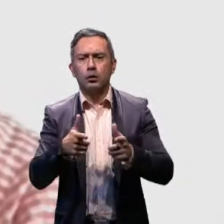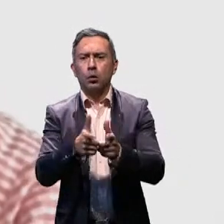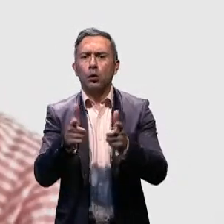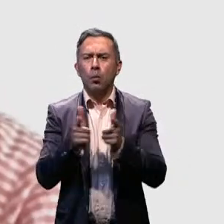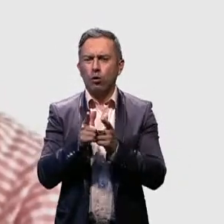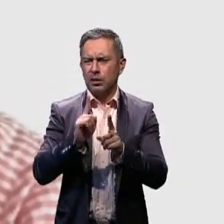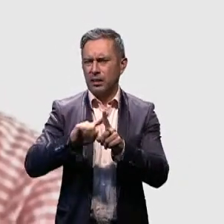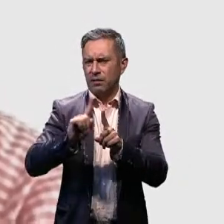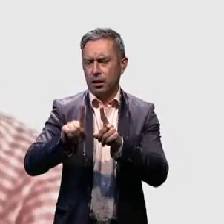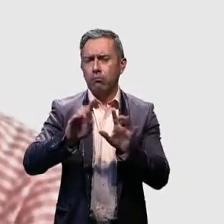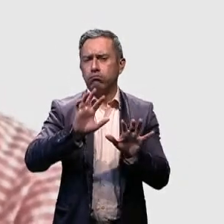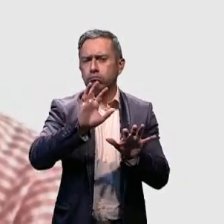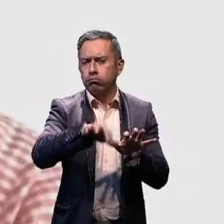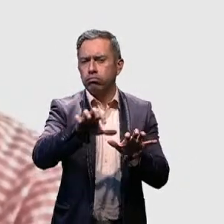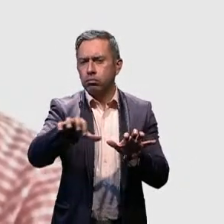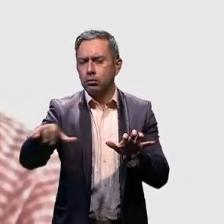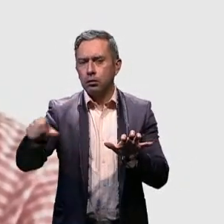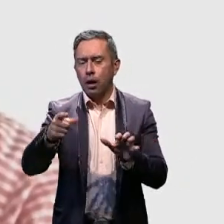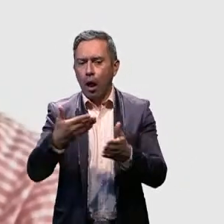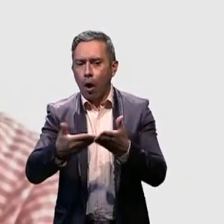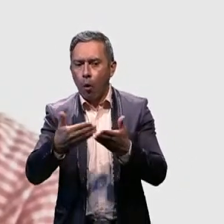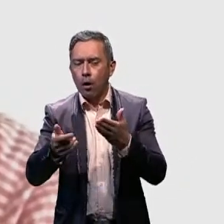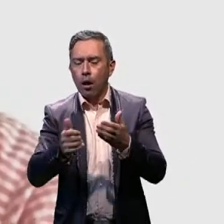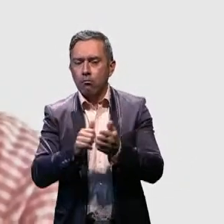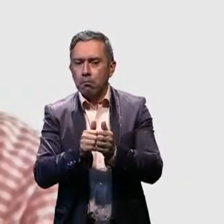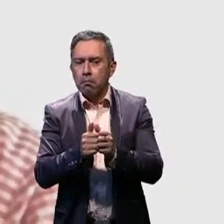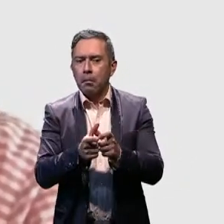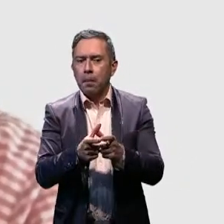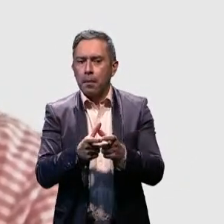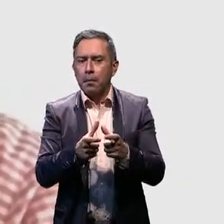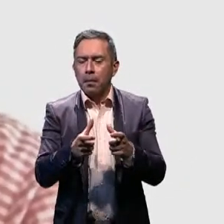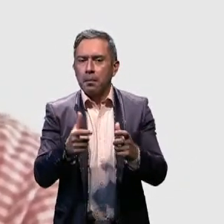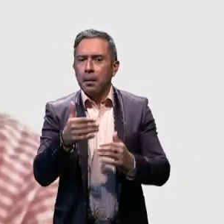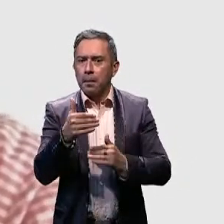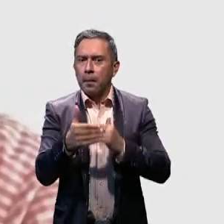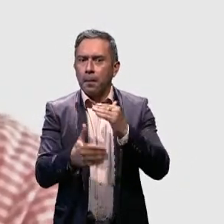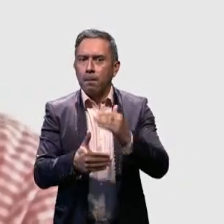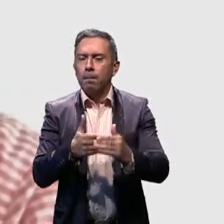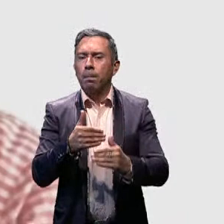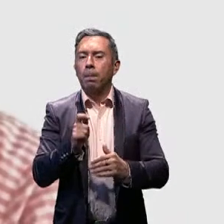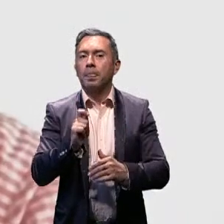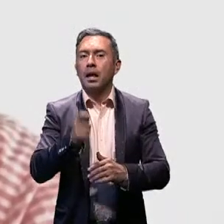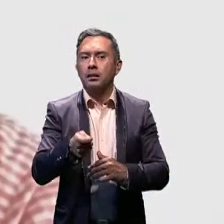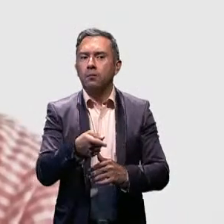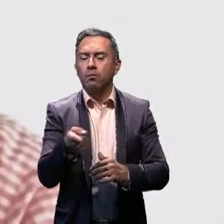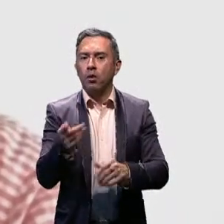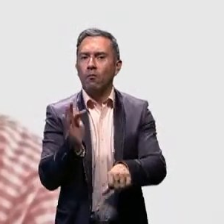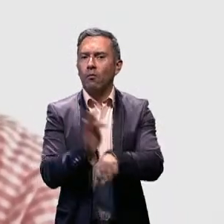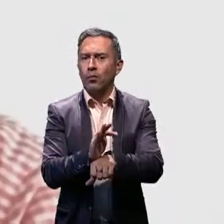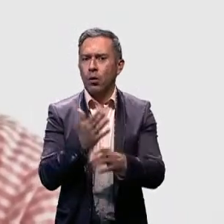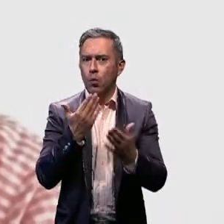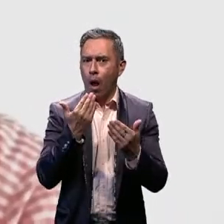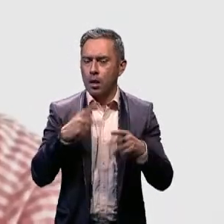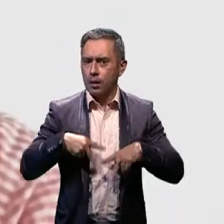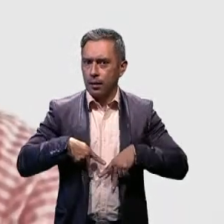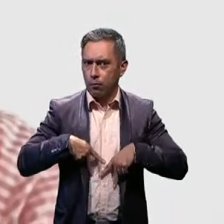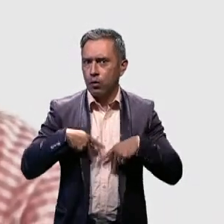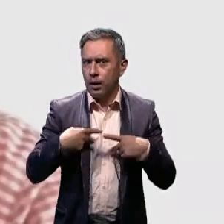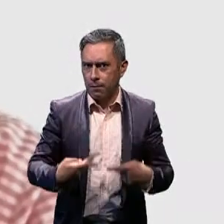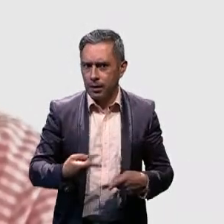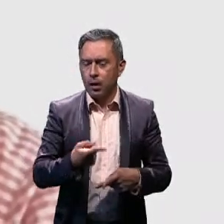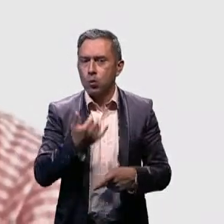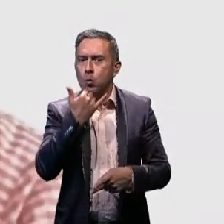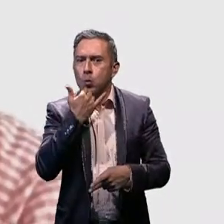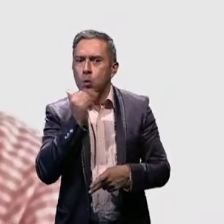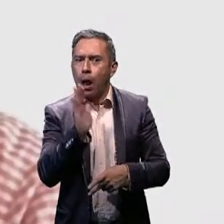and social groups that are facing growing and evident conditions of vulnerability and